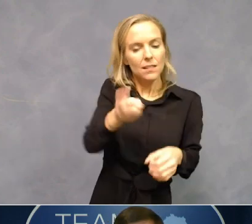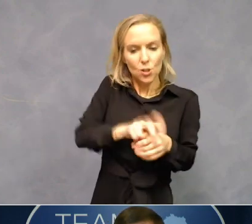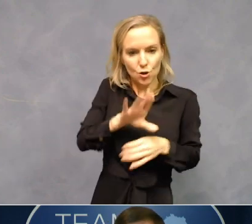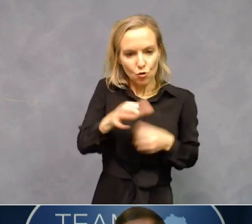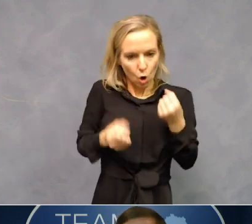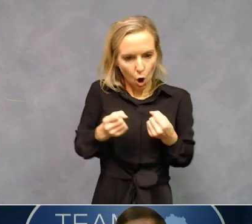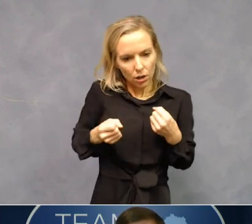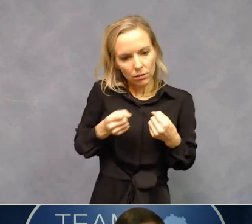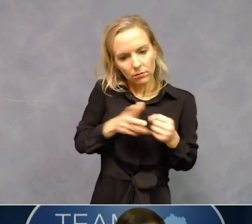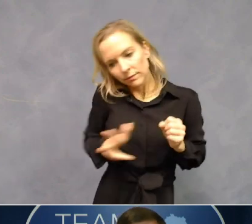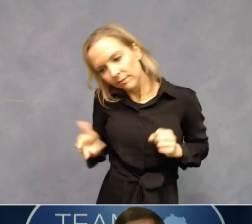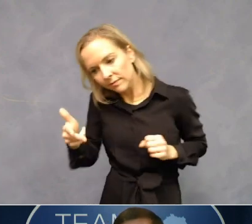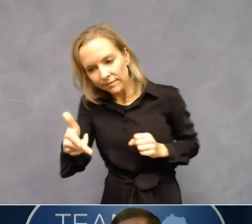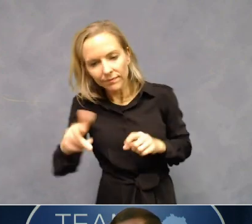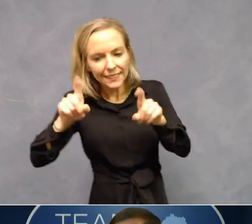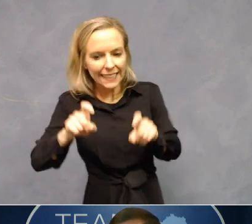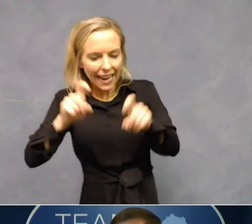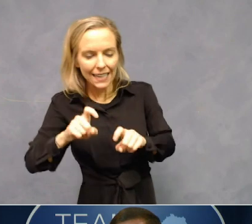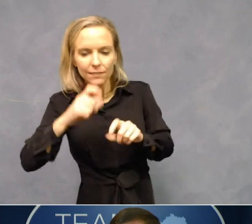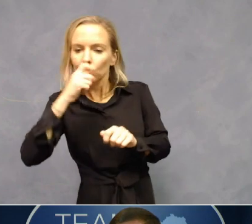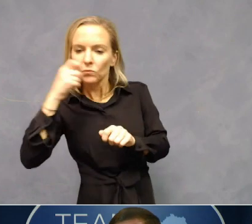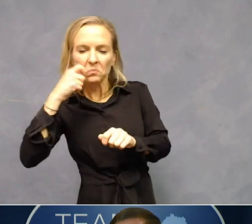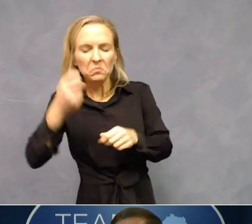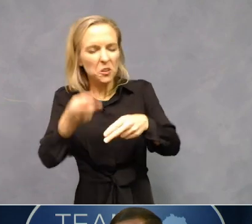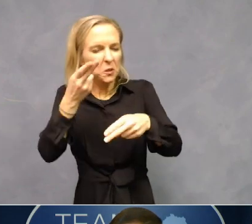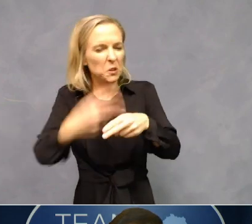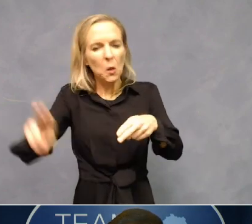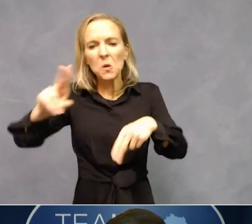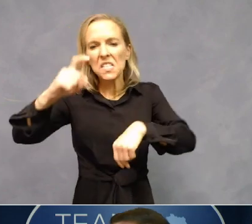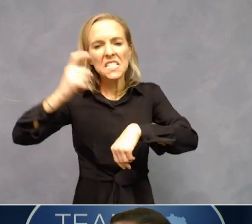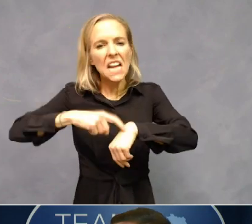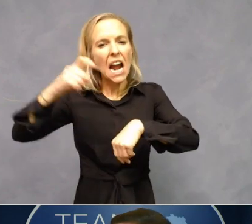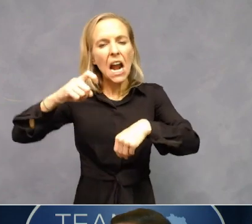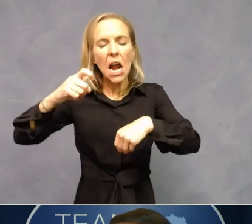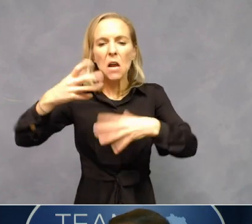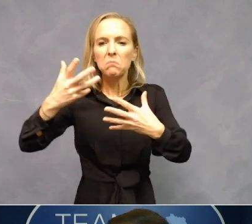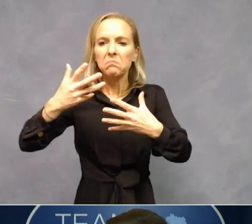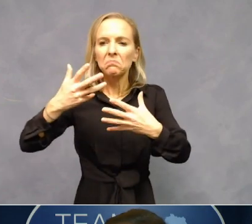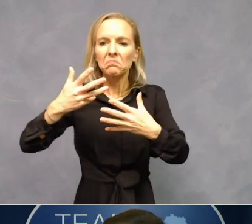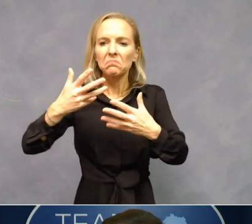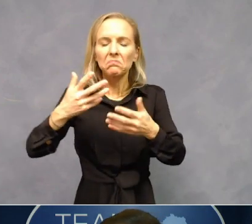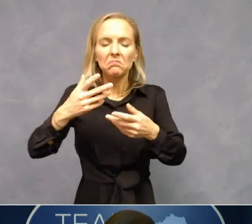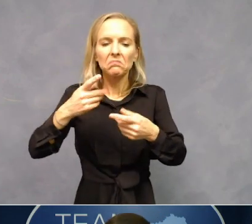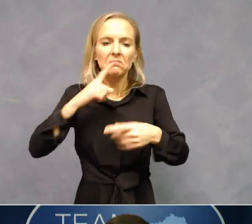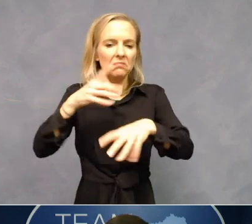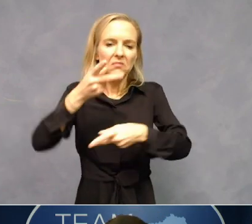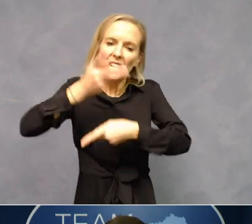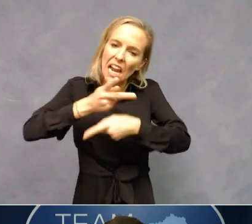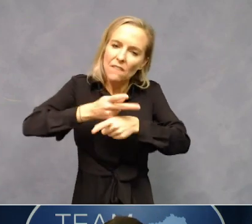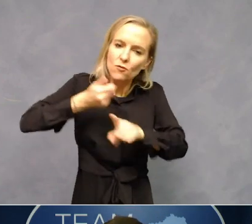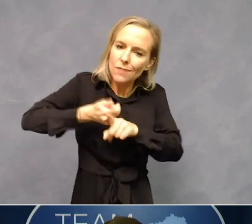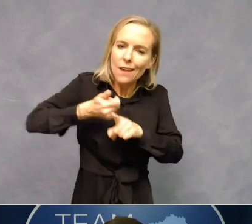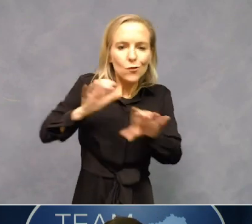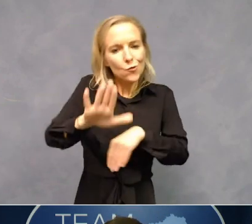get tested, get it all done in a short period of time, take care of yourself, do your duty.